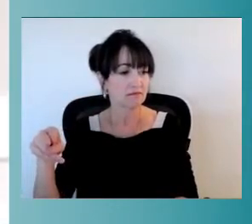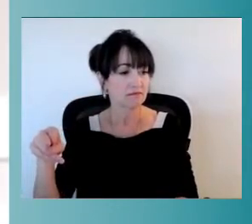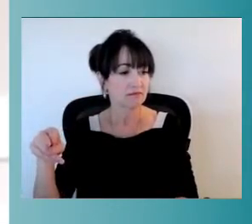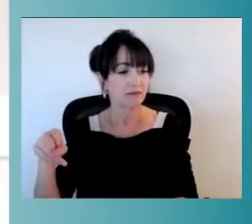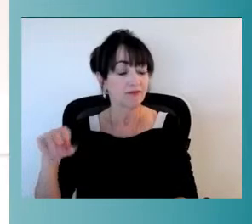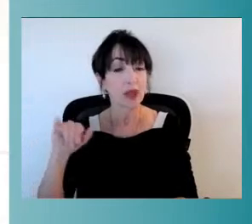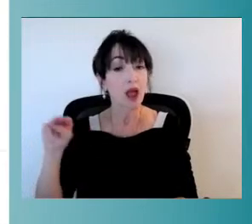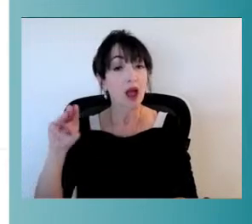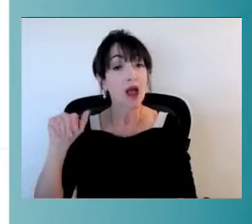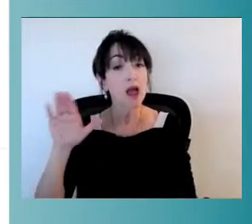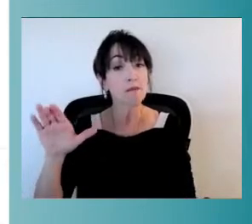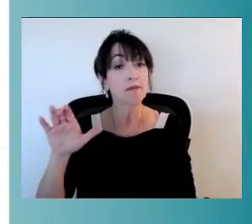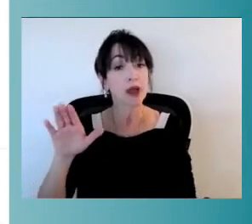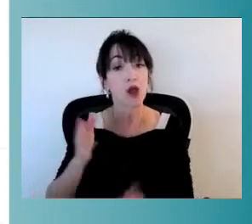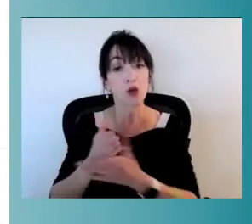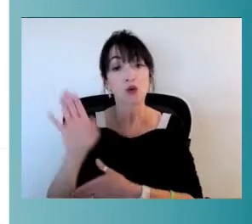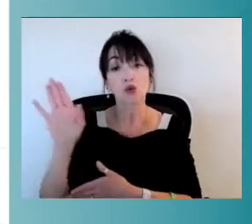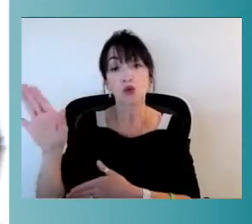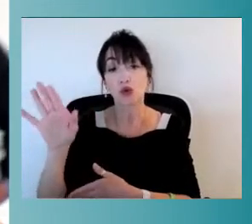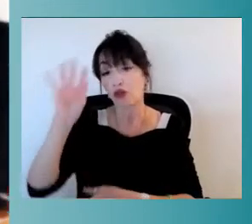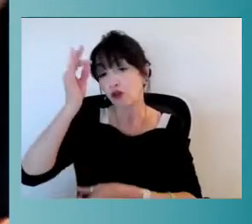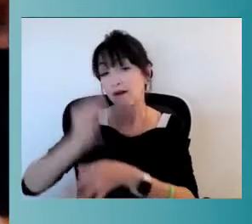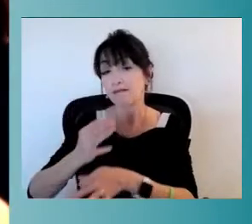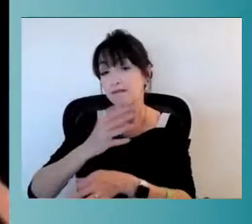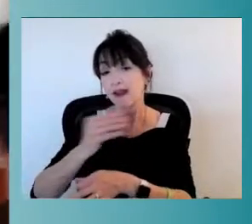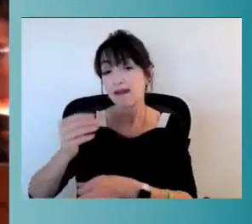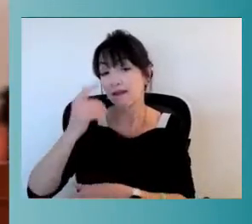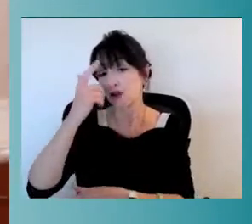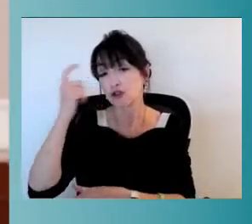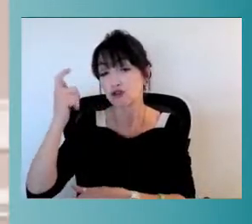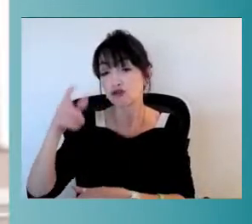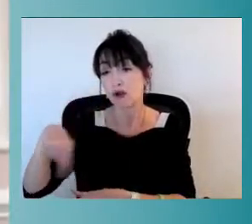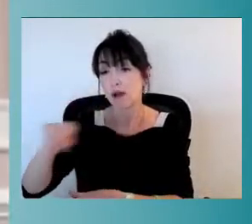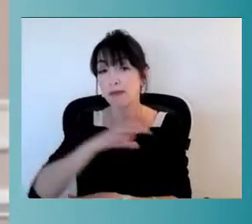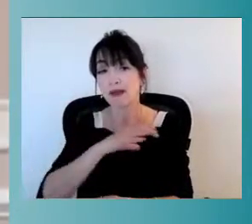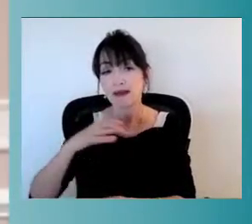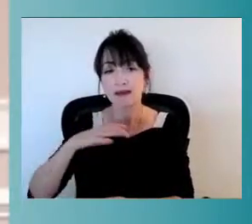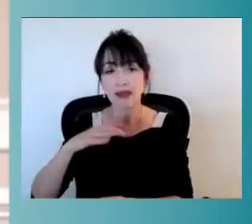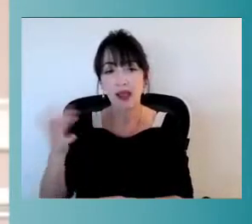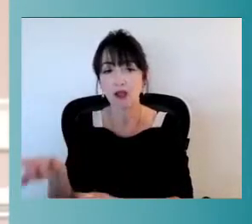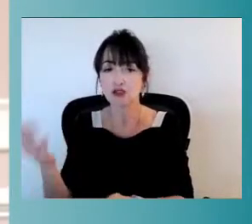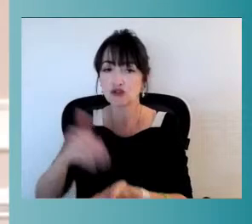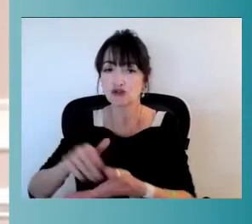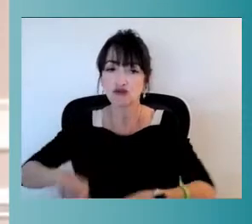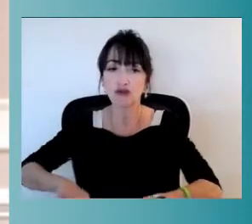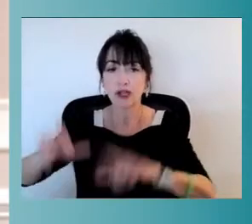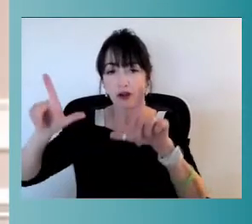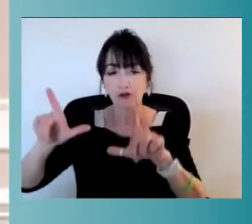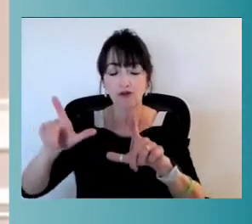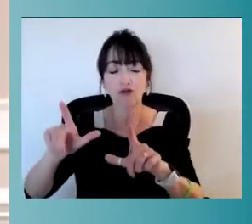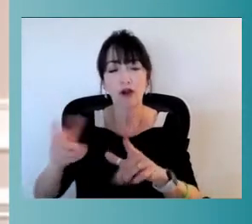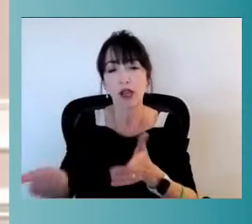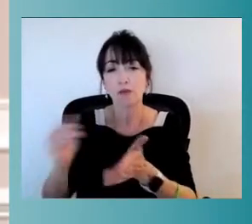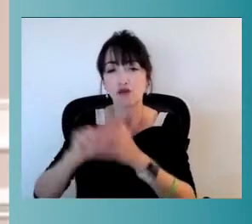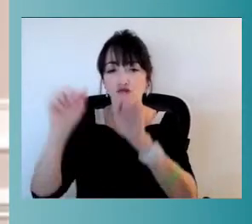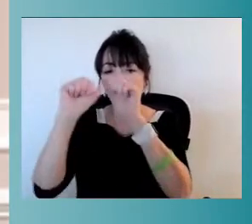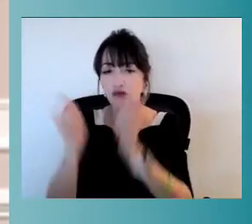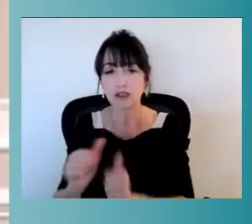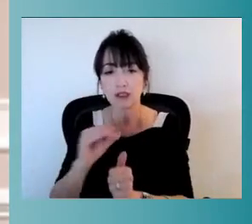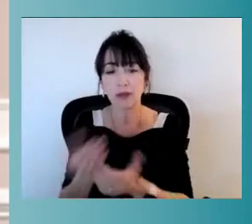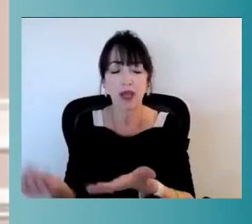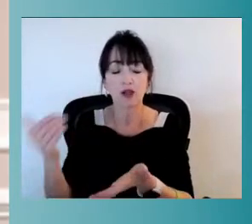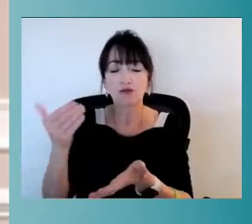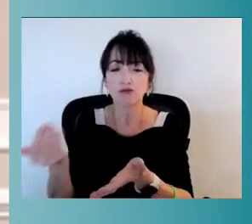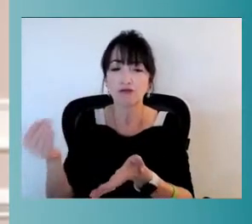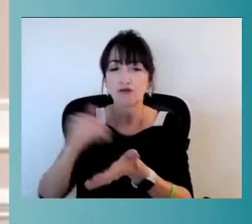IMAC, through their Faith and Trauma Advisory Council, has helped to reframe, reshape, and realign trauma-informed ministry